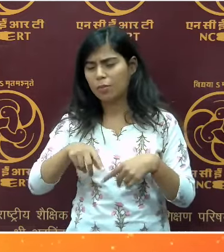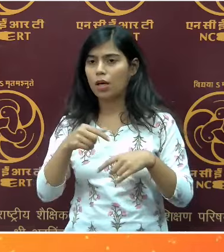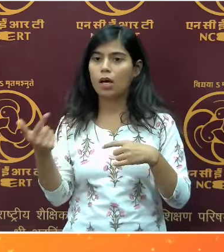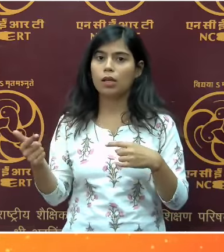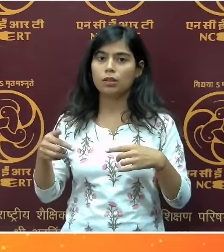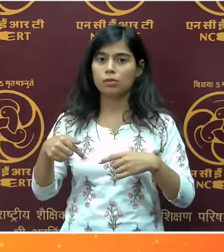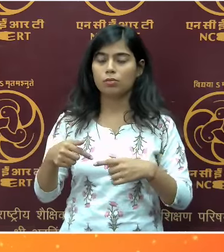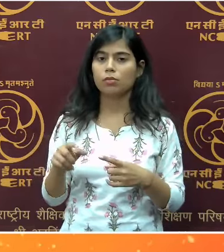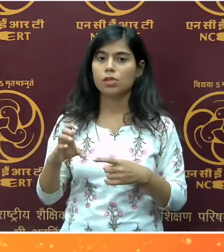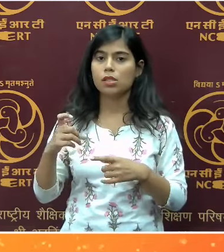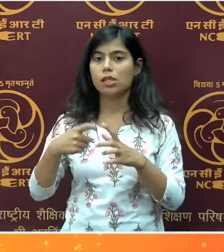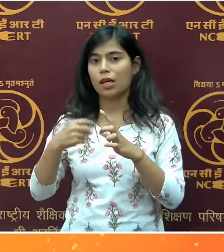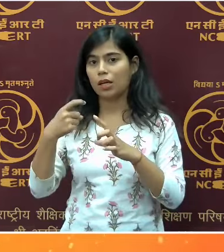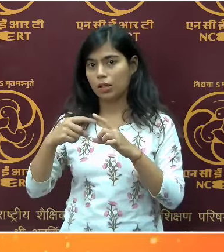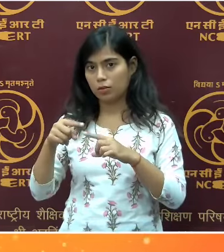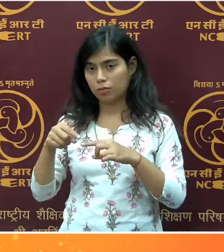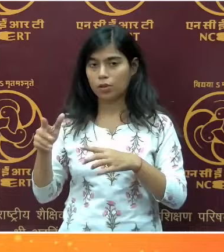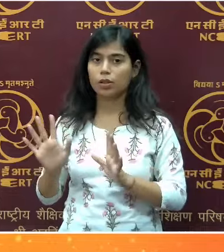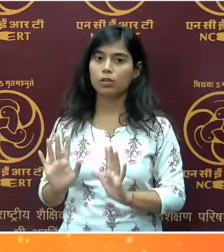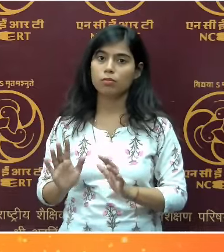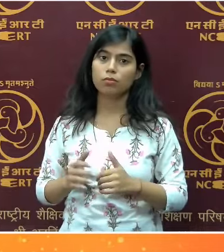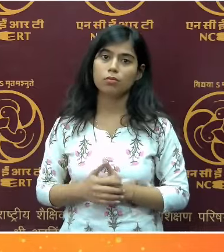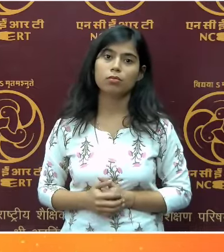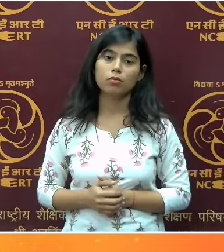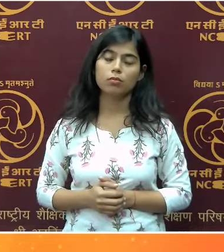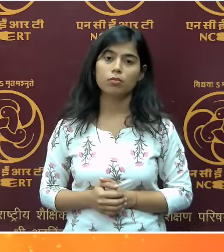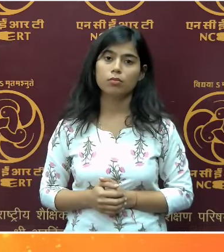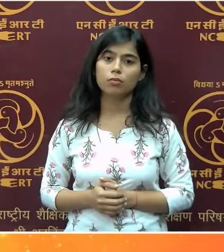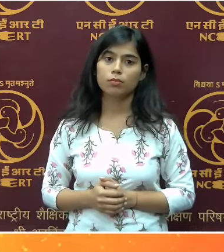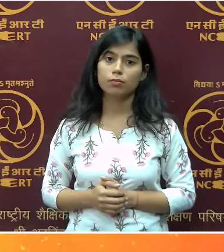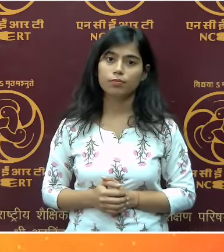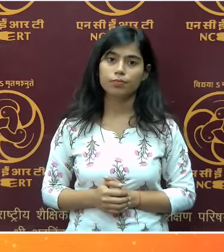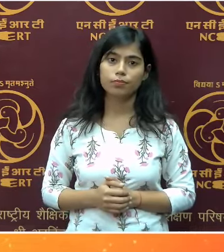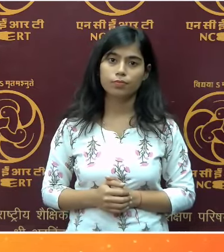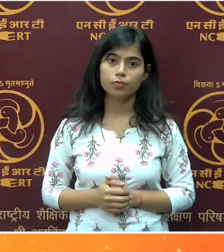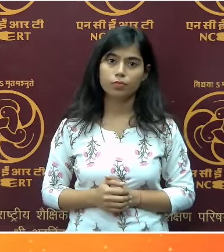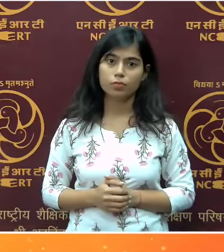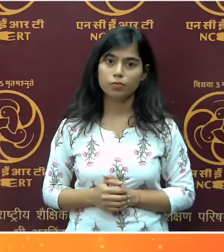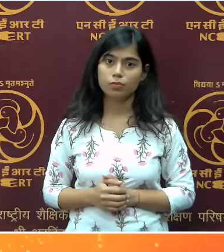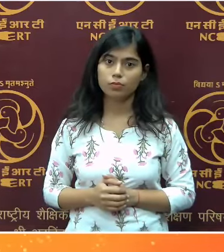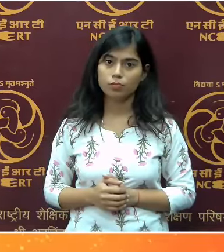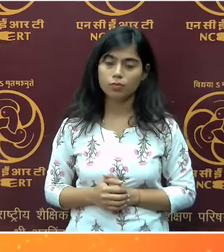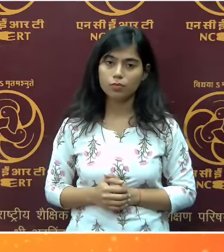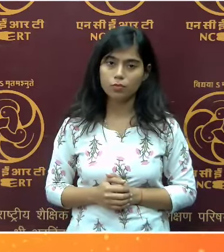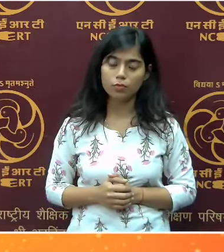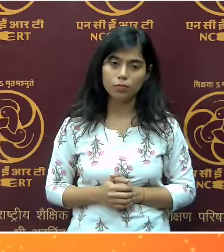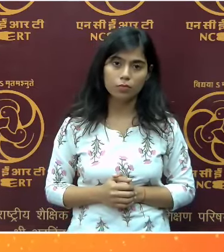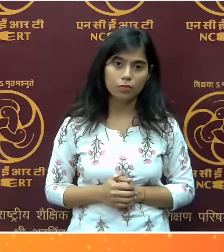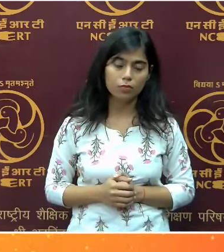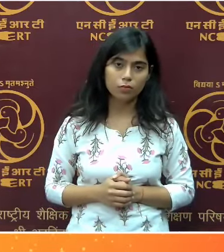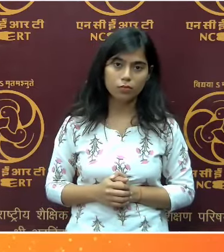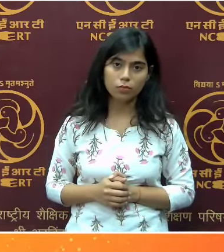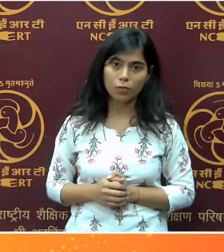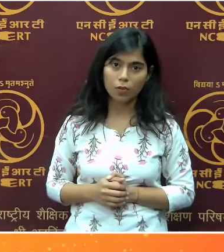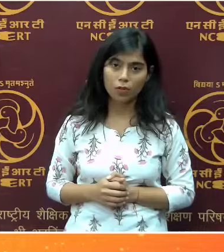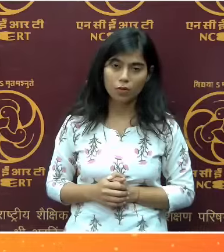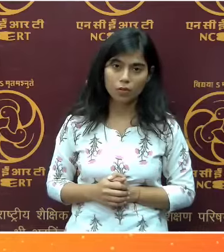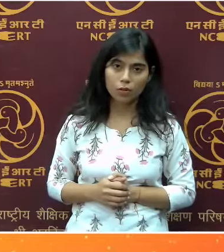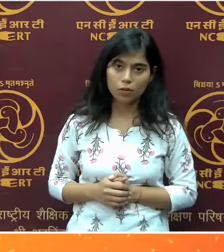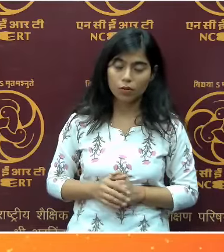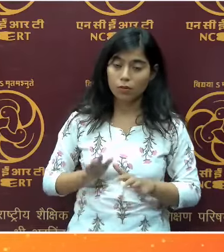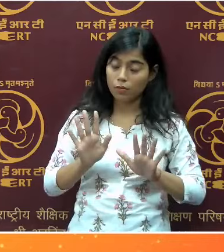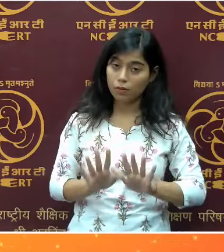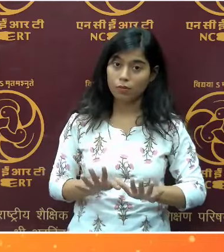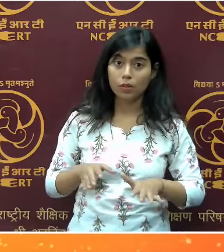the implication of Ohm's law. Okay. Ohm's law, one of the important thing that we have to